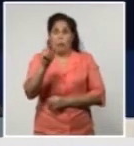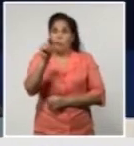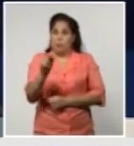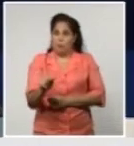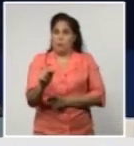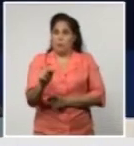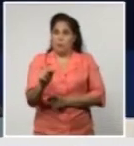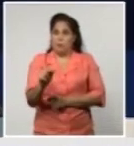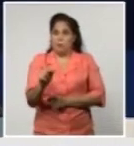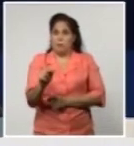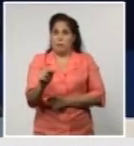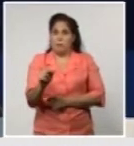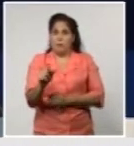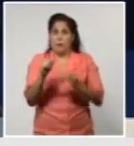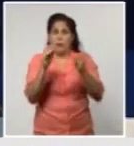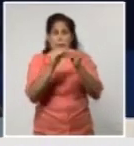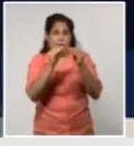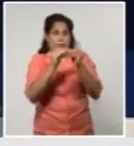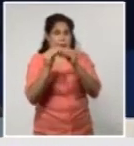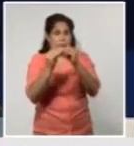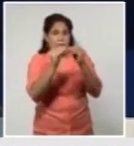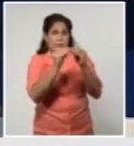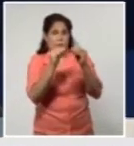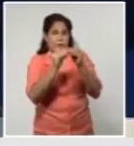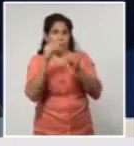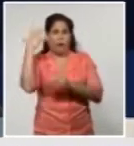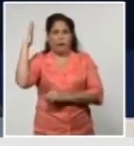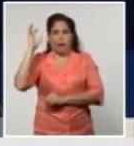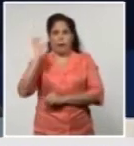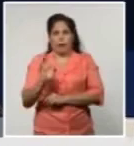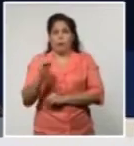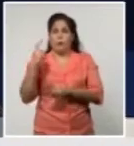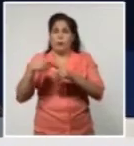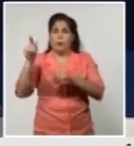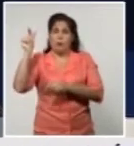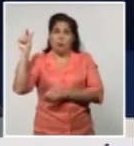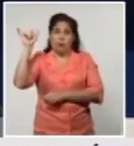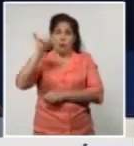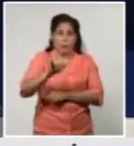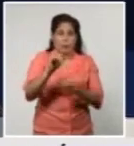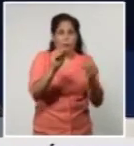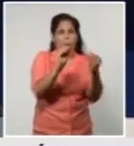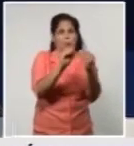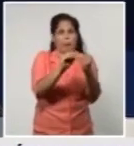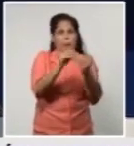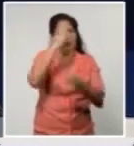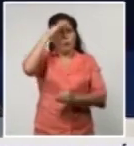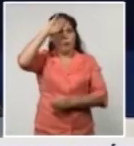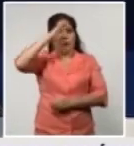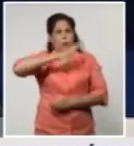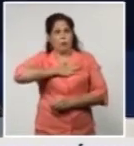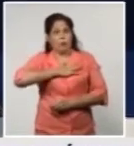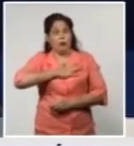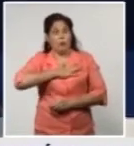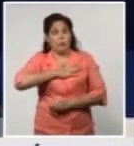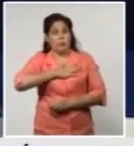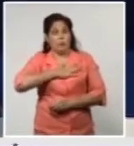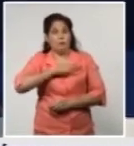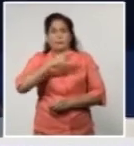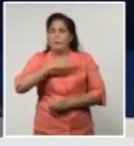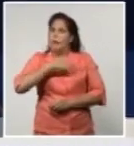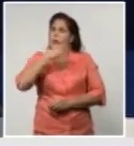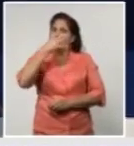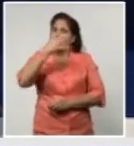4.37% of all confirmed cases where we work to trace the source of infection. We always mention the 161 people in